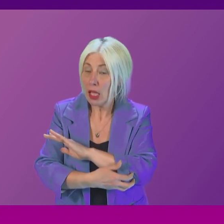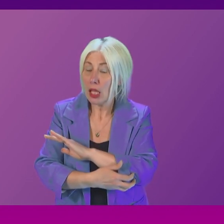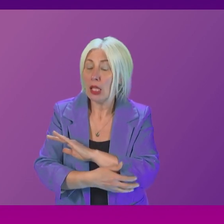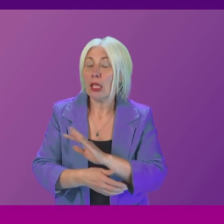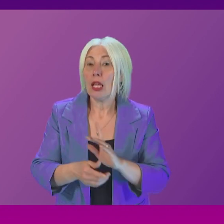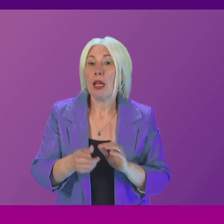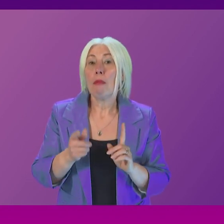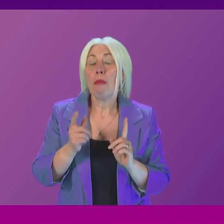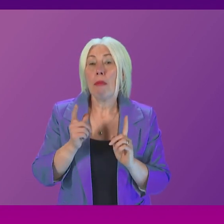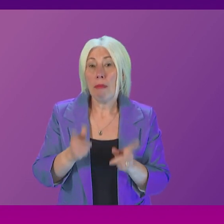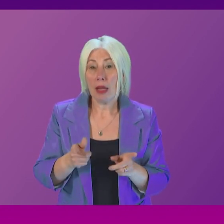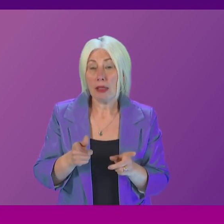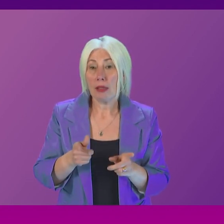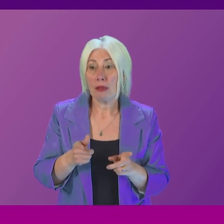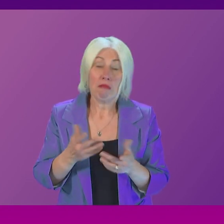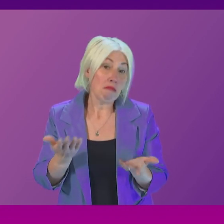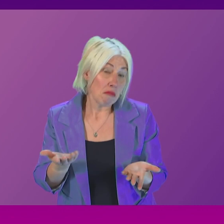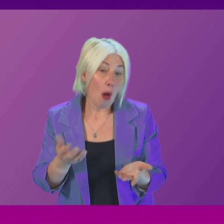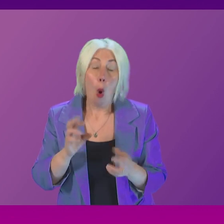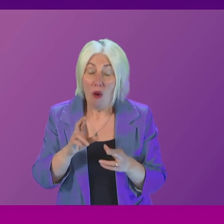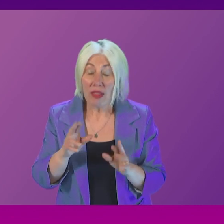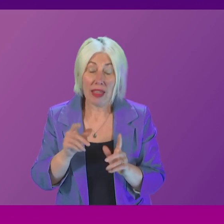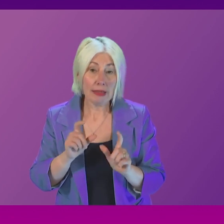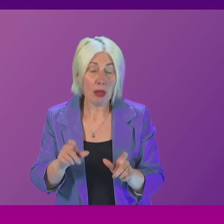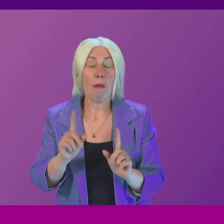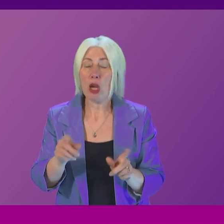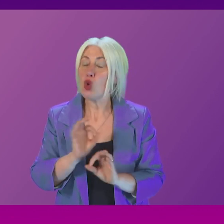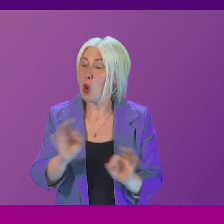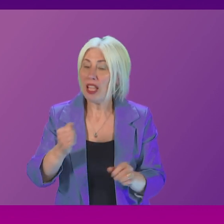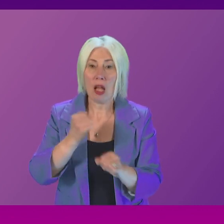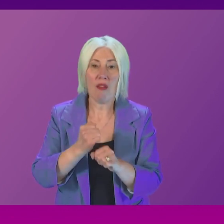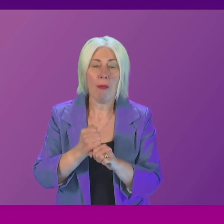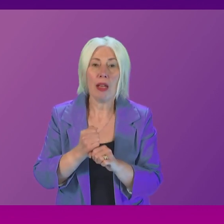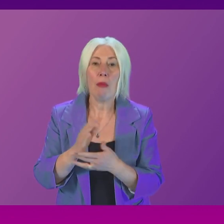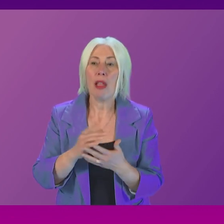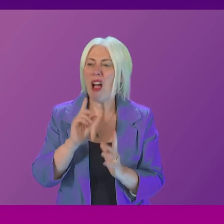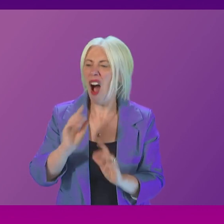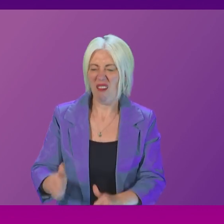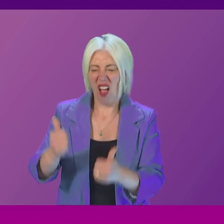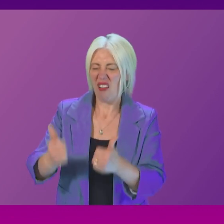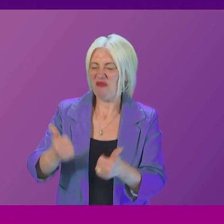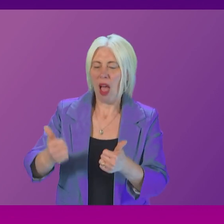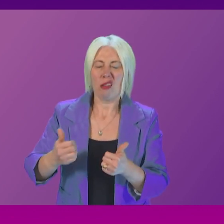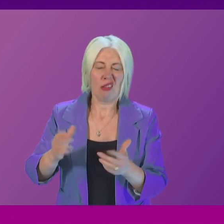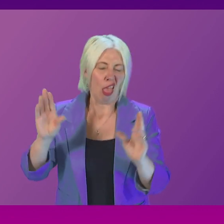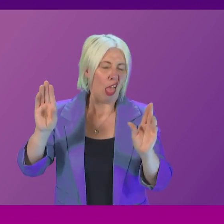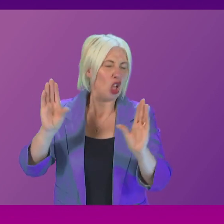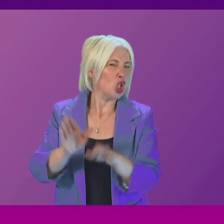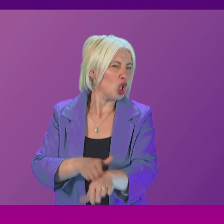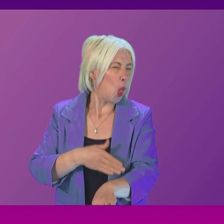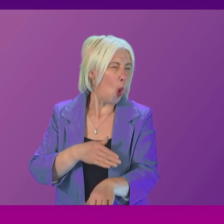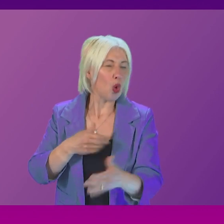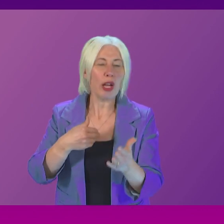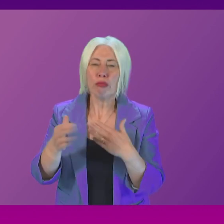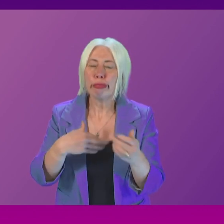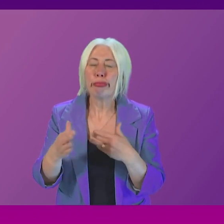But even if that is the case, nobody in government will be taking their foot off the gas when it comes to tackling poverty